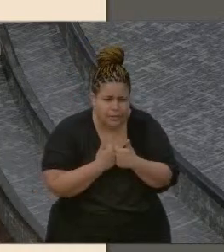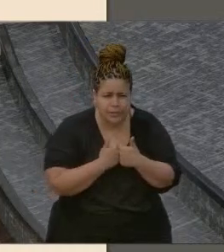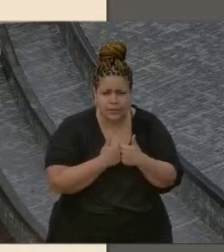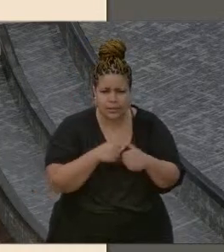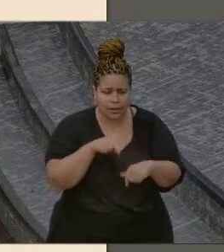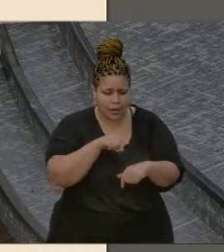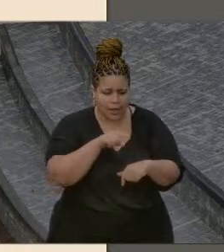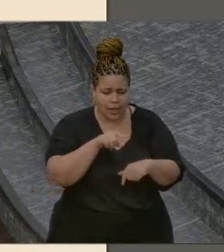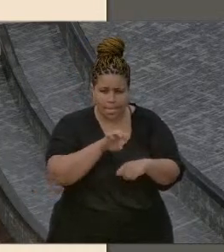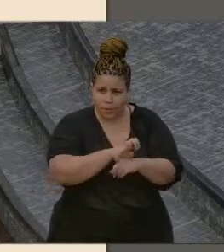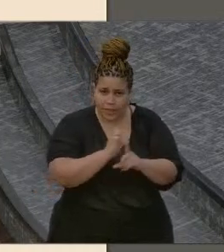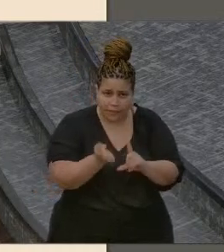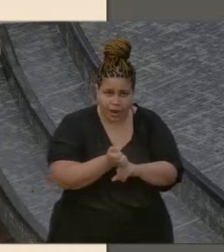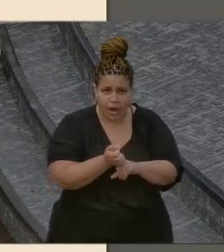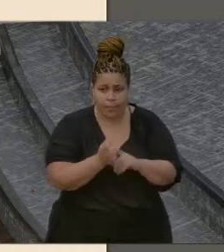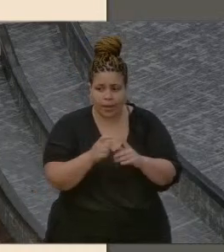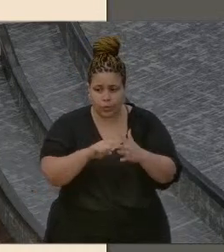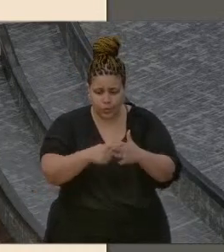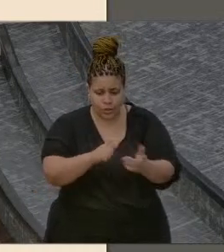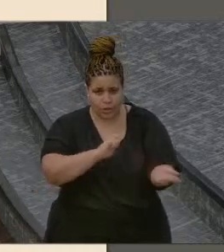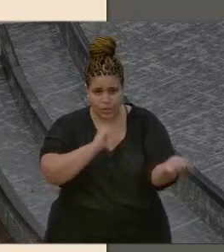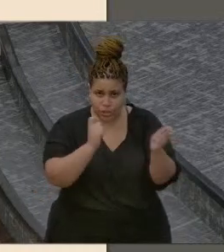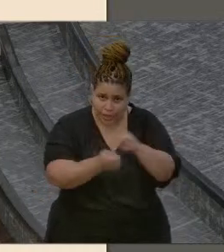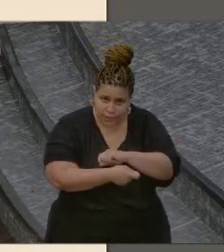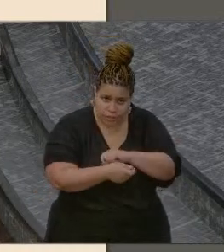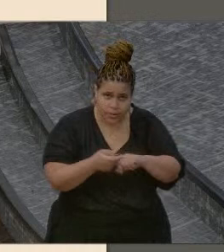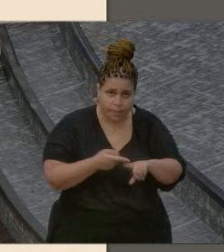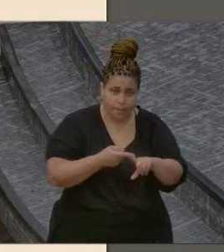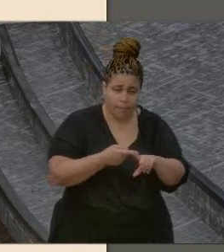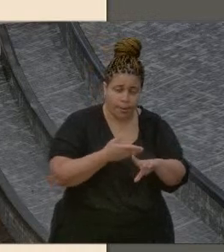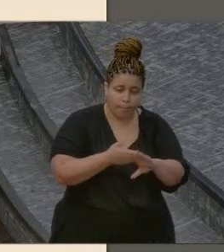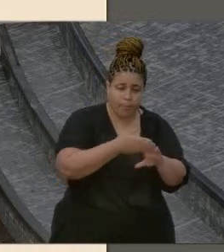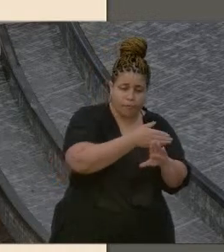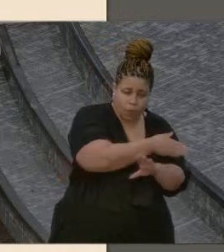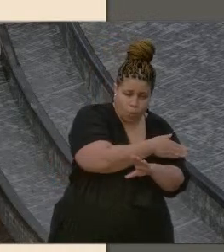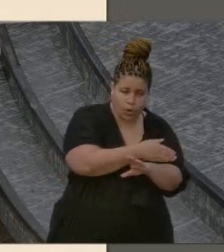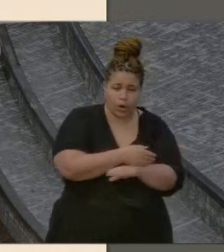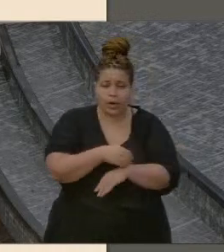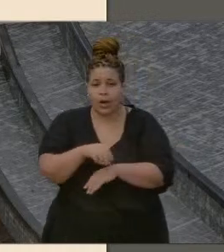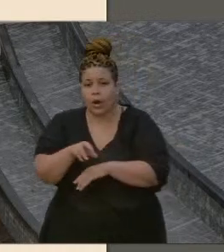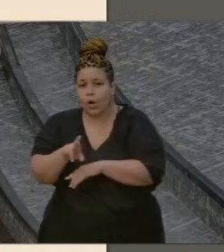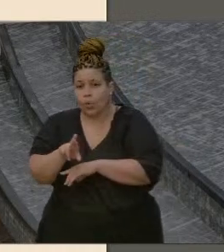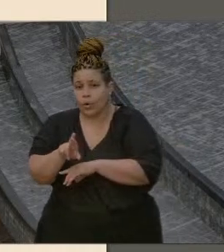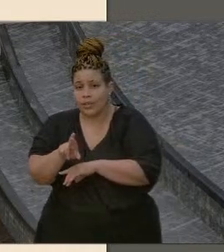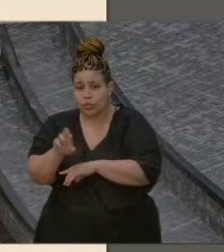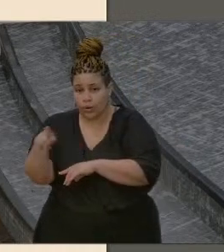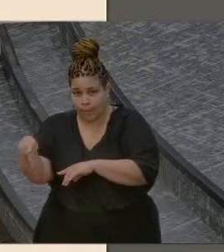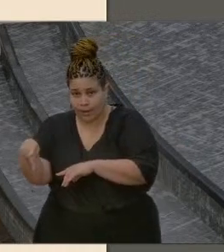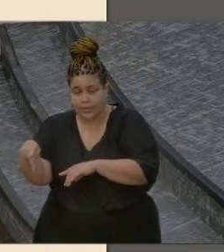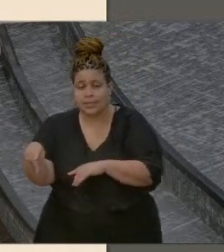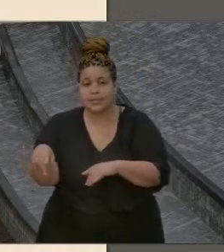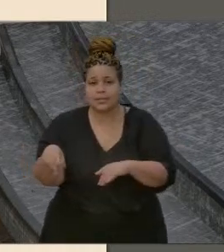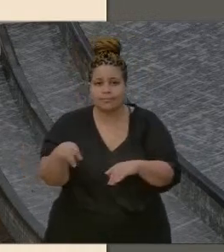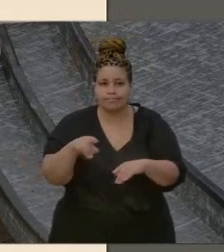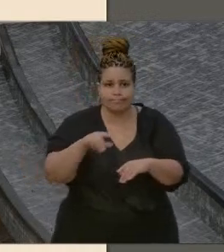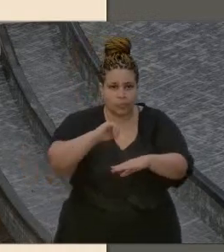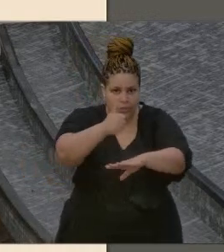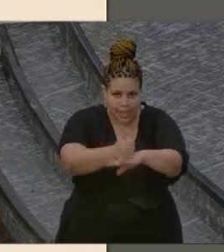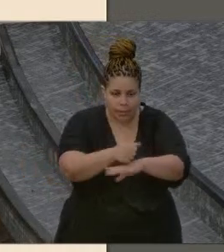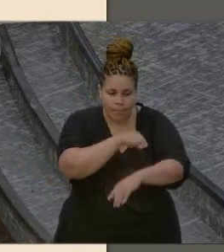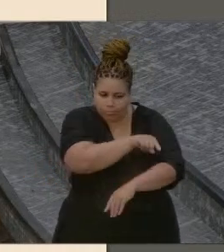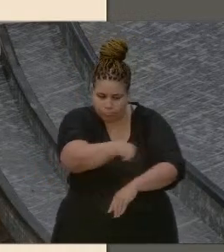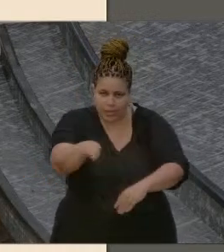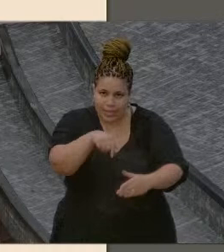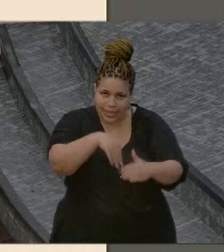changes before restorative practices is rolled out district-wide. So for instance, there